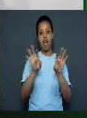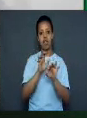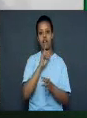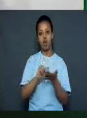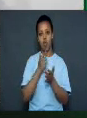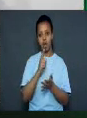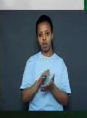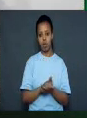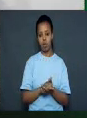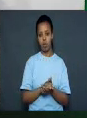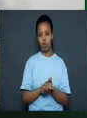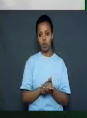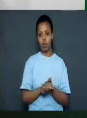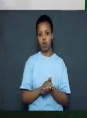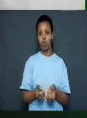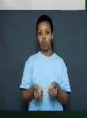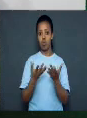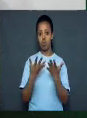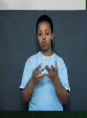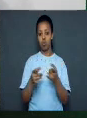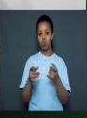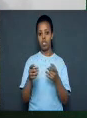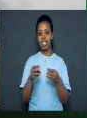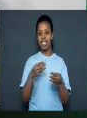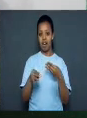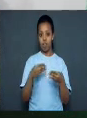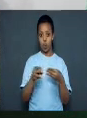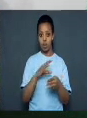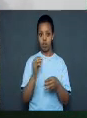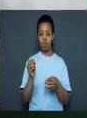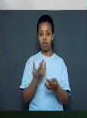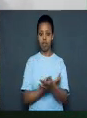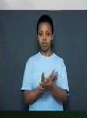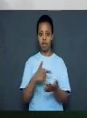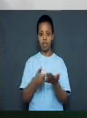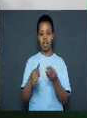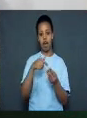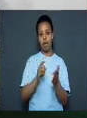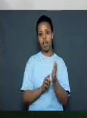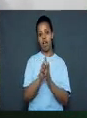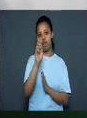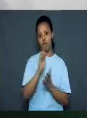Many edible grasses and grains are grown in this biome.